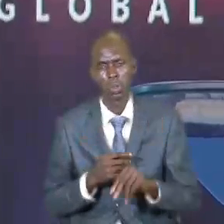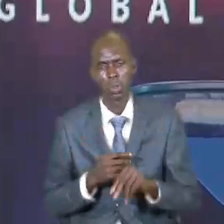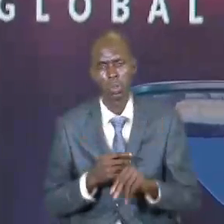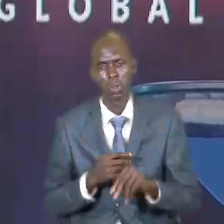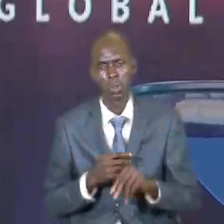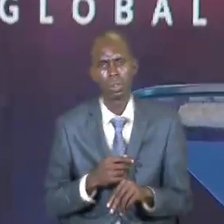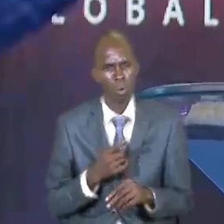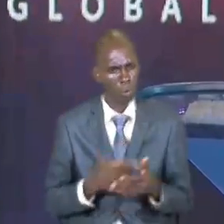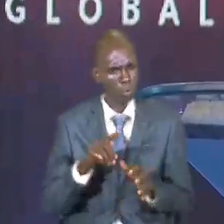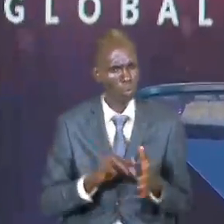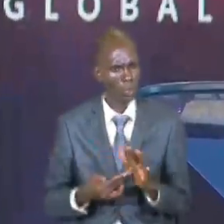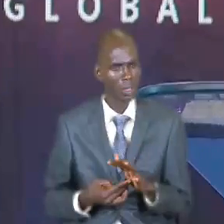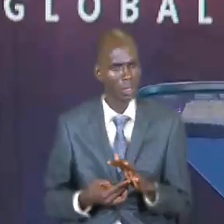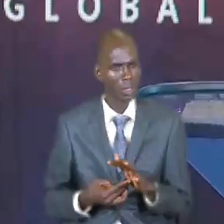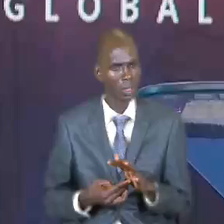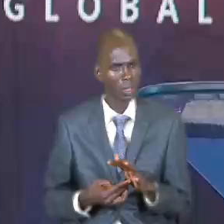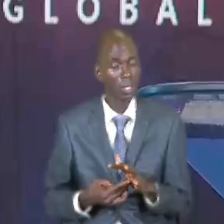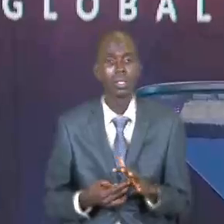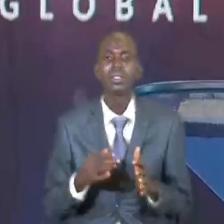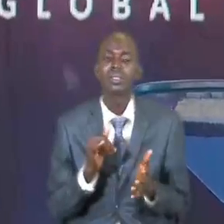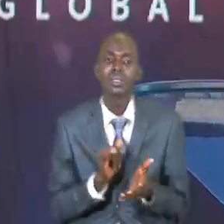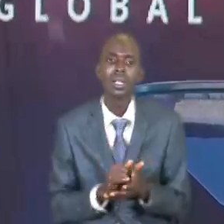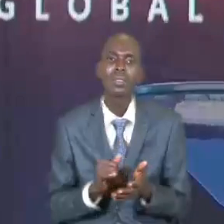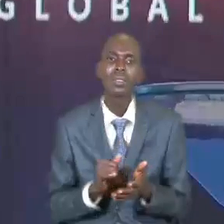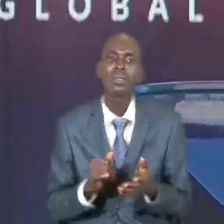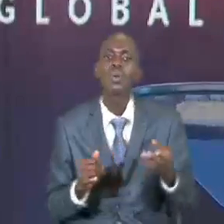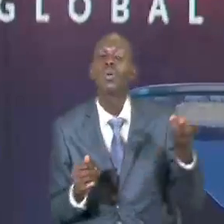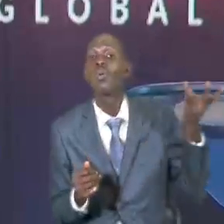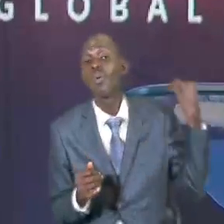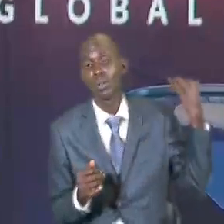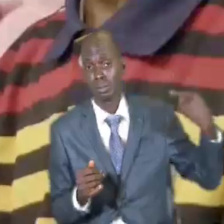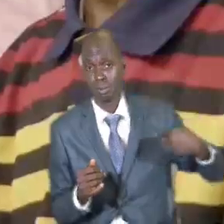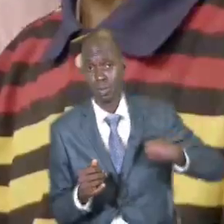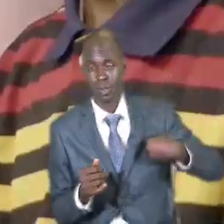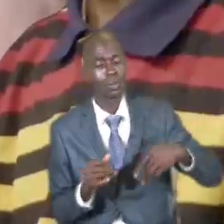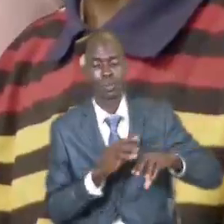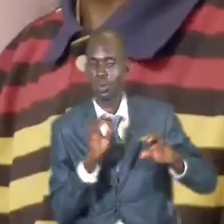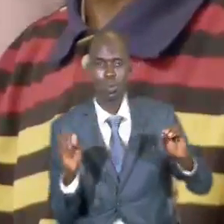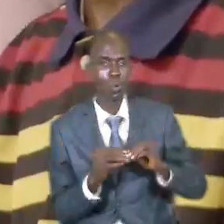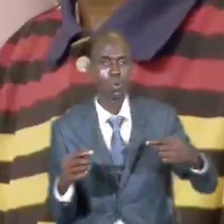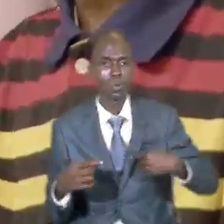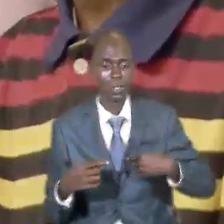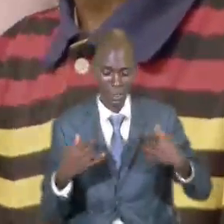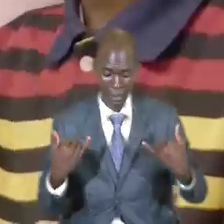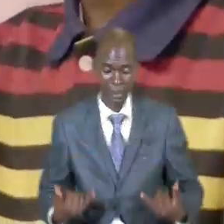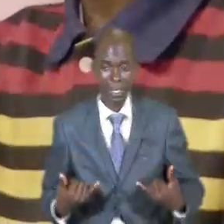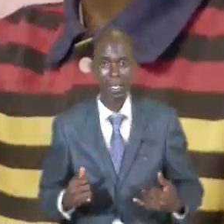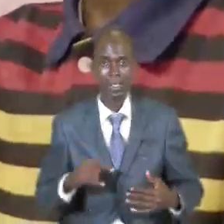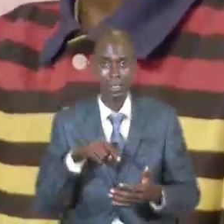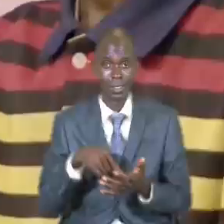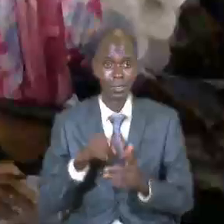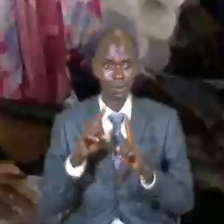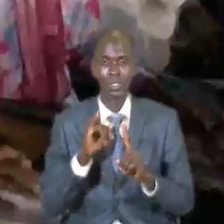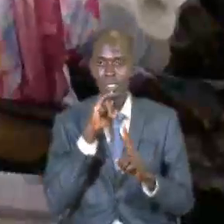that one you knew, that one is gone. This one is a new creature. This one is a